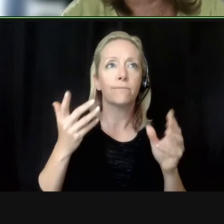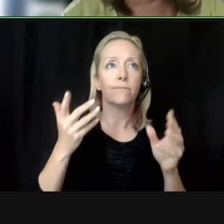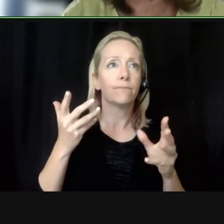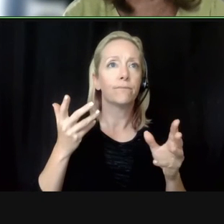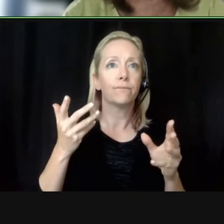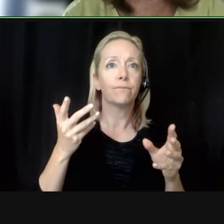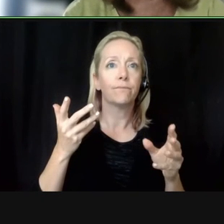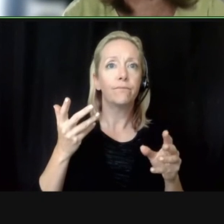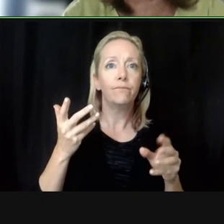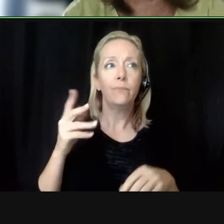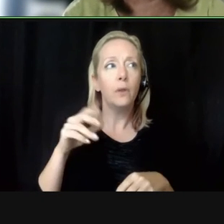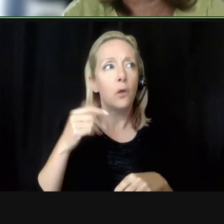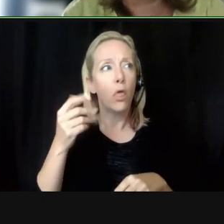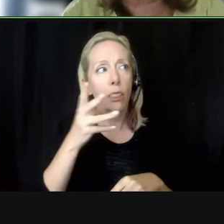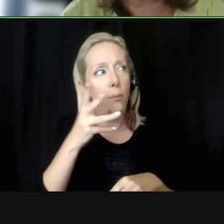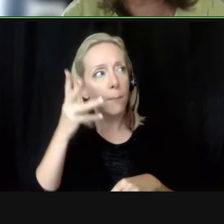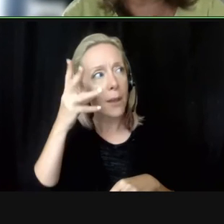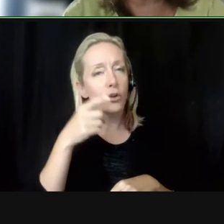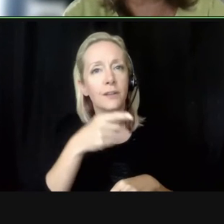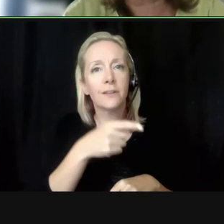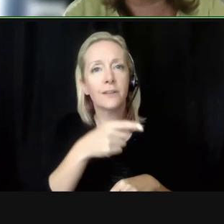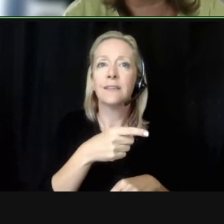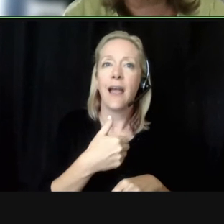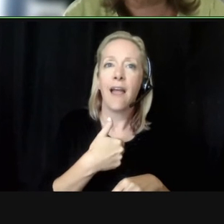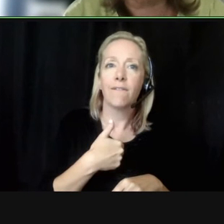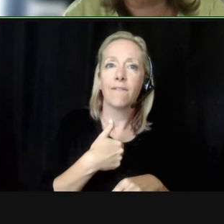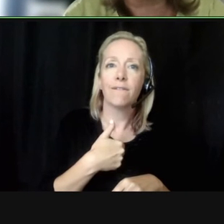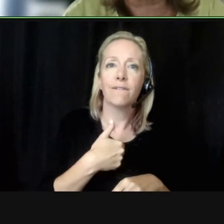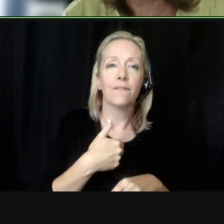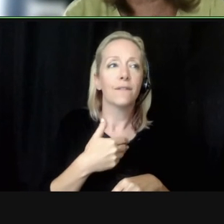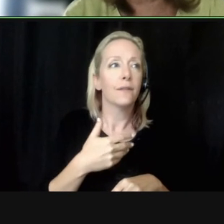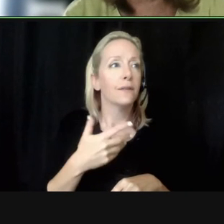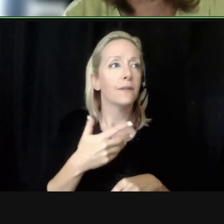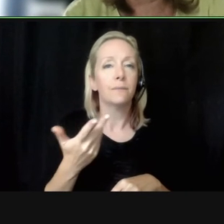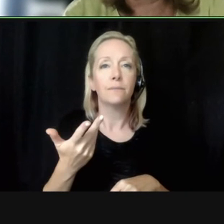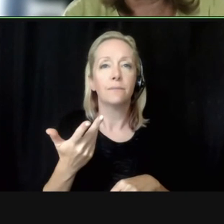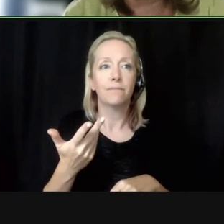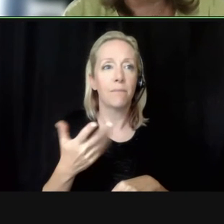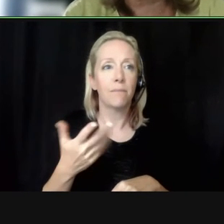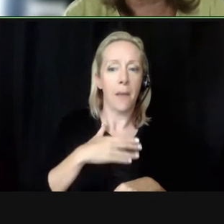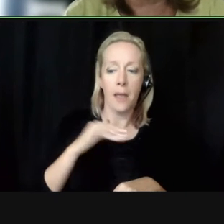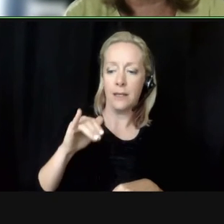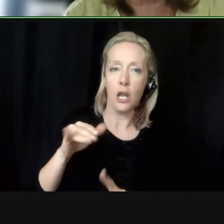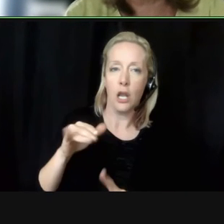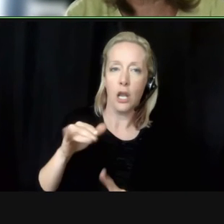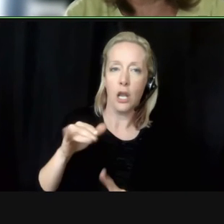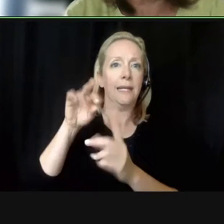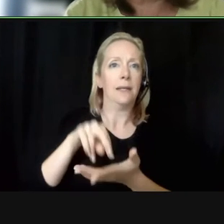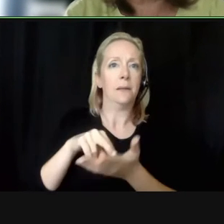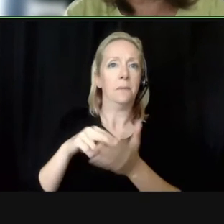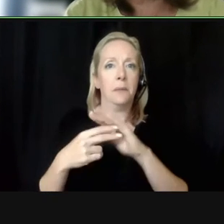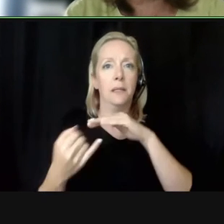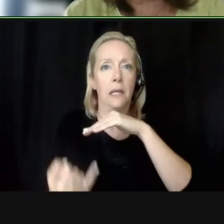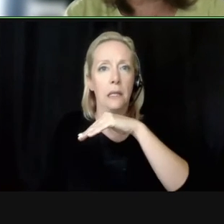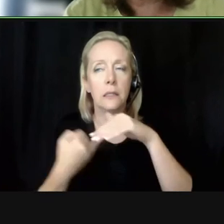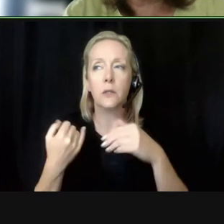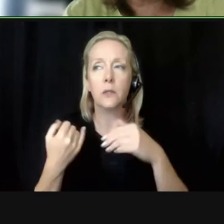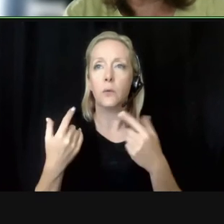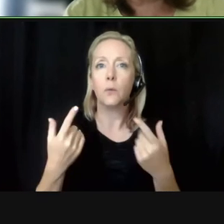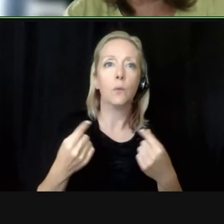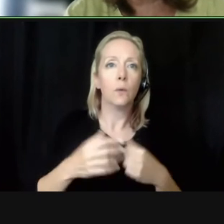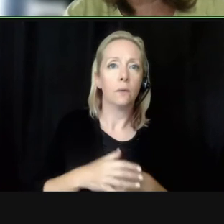other teens or other pre-adolescents are like their child. So they feel very isolated.